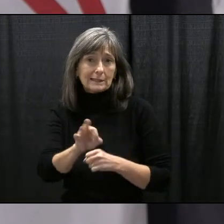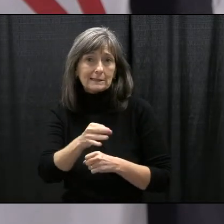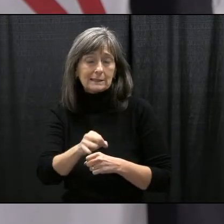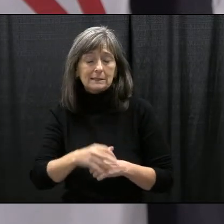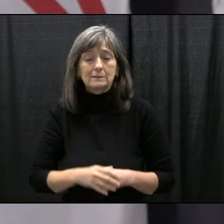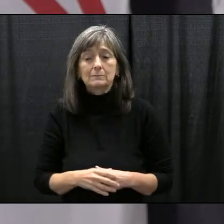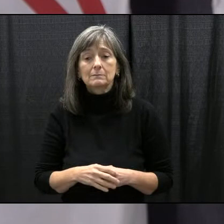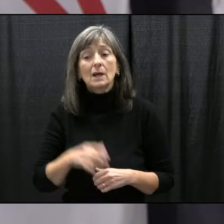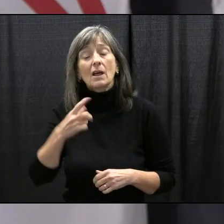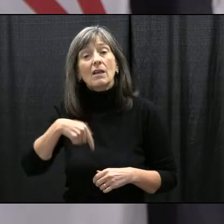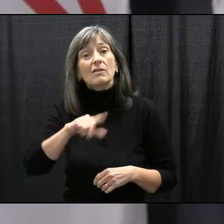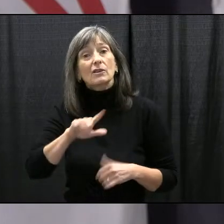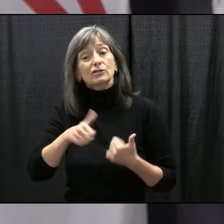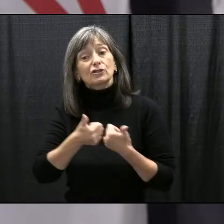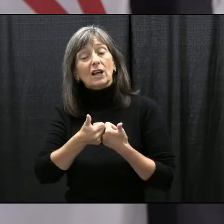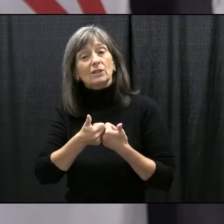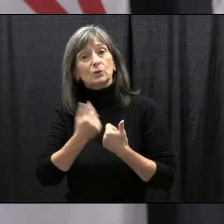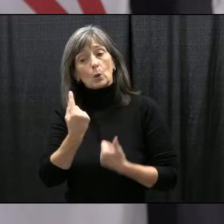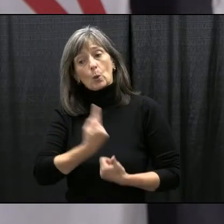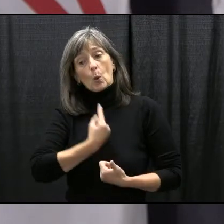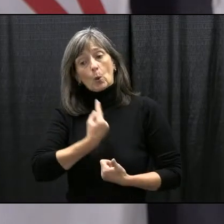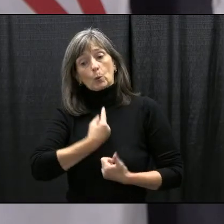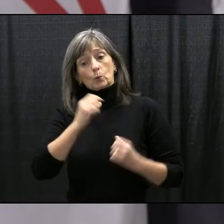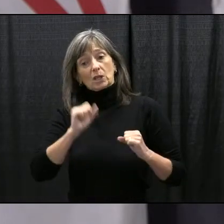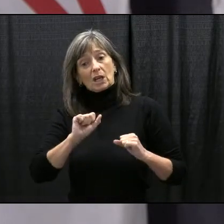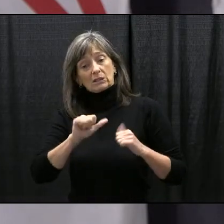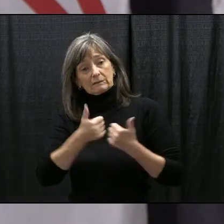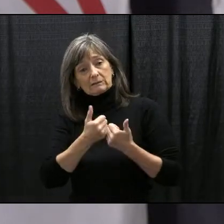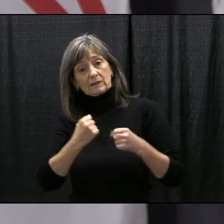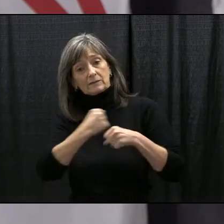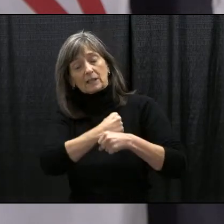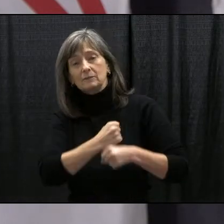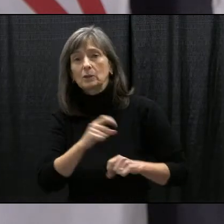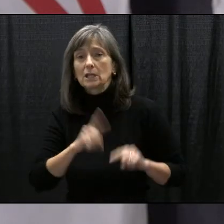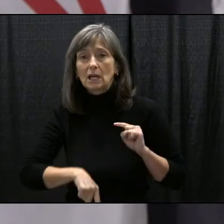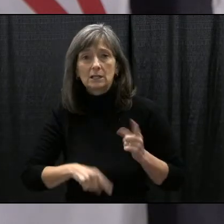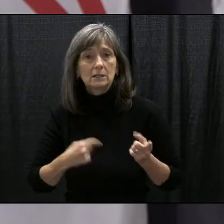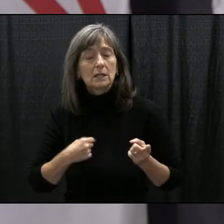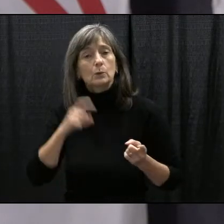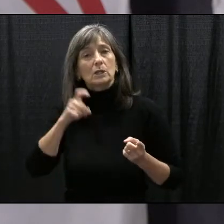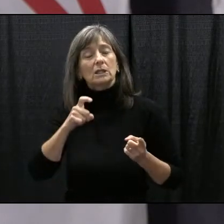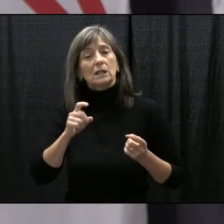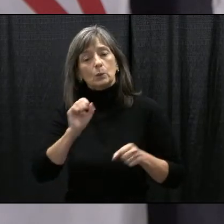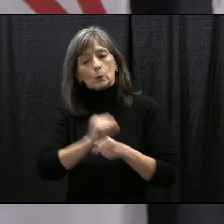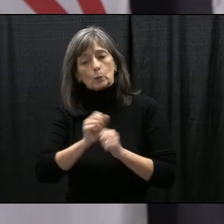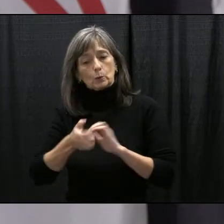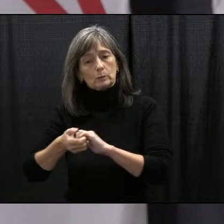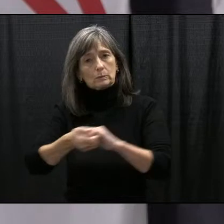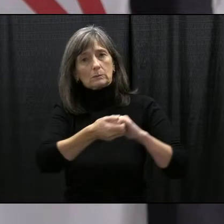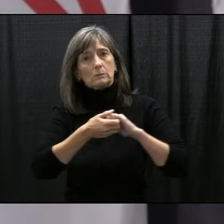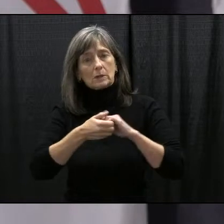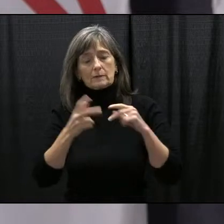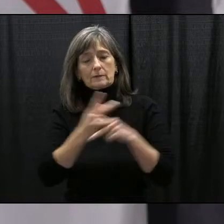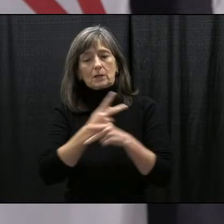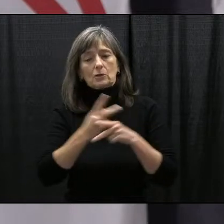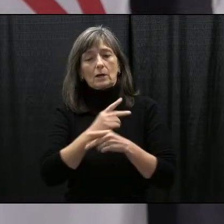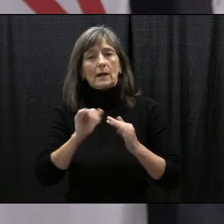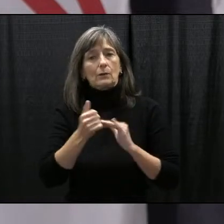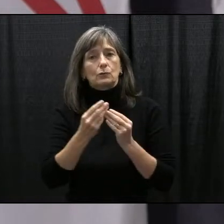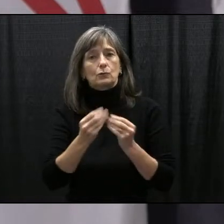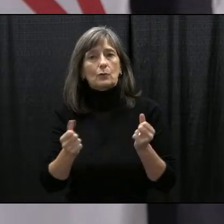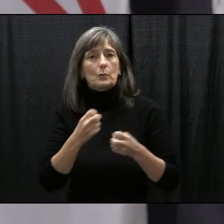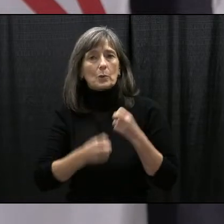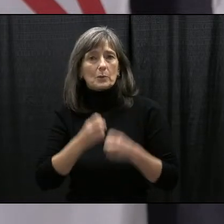these challenges on our own. We need a collaborative approach to finding solutions that benefit us